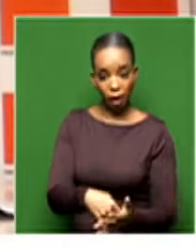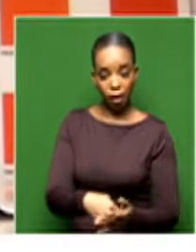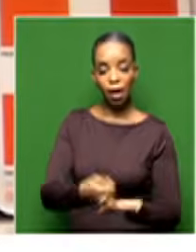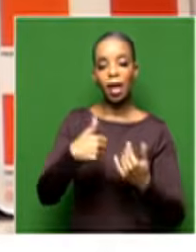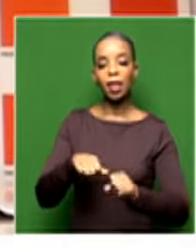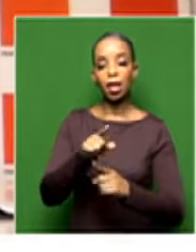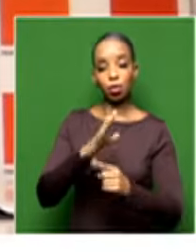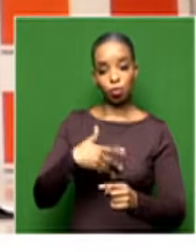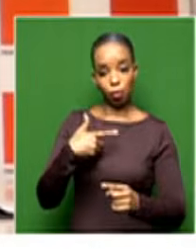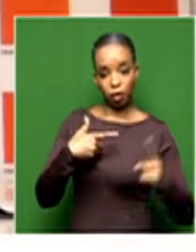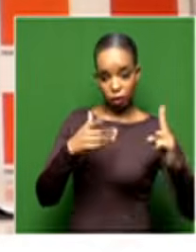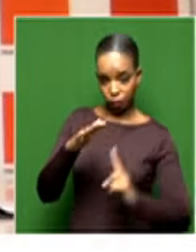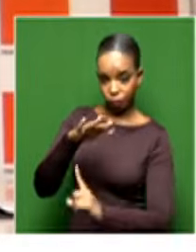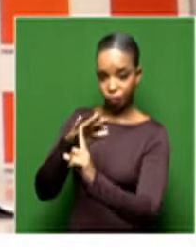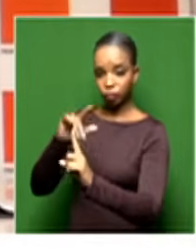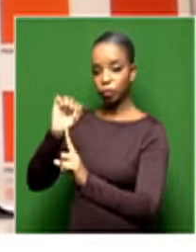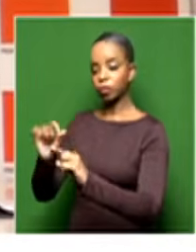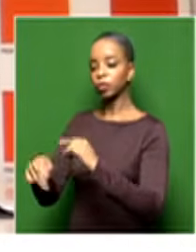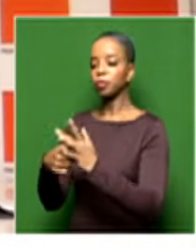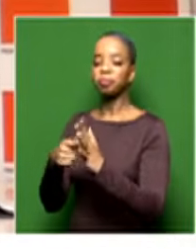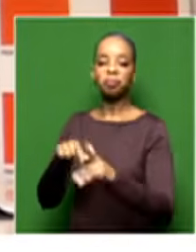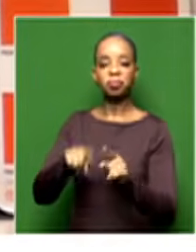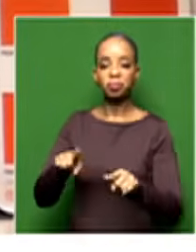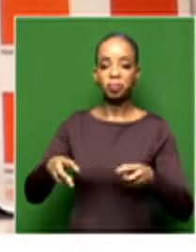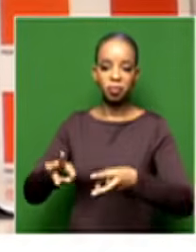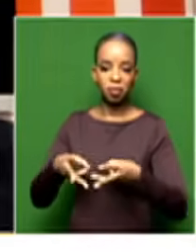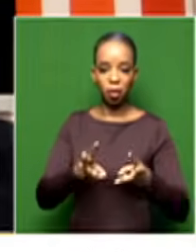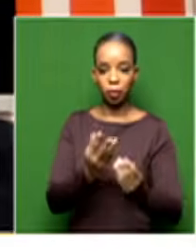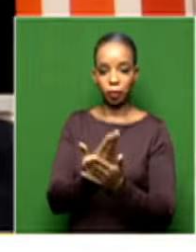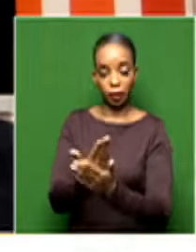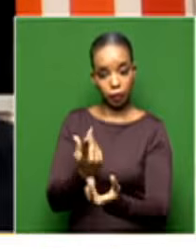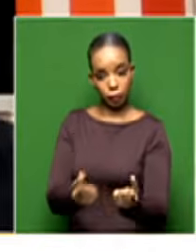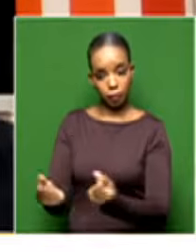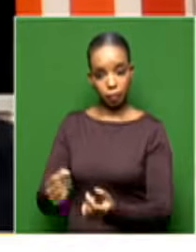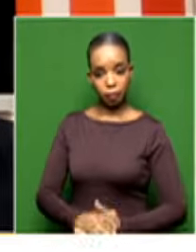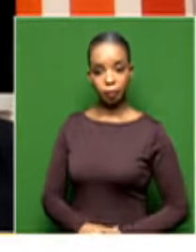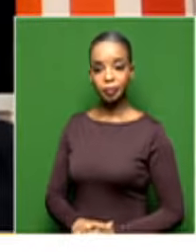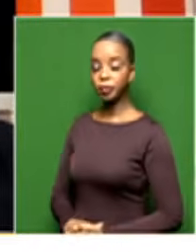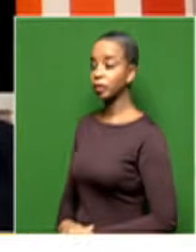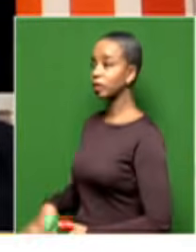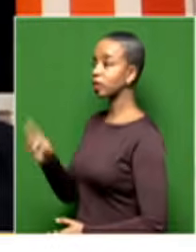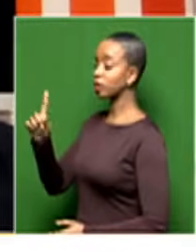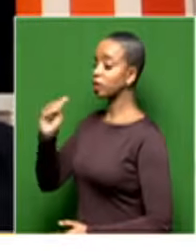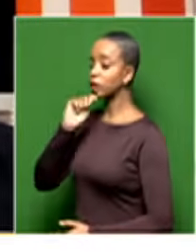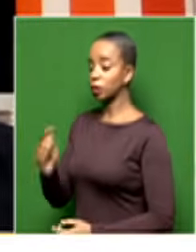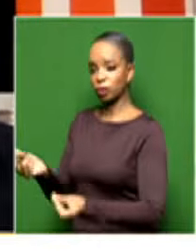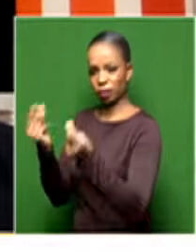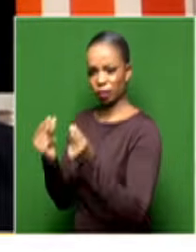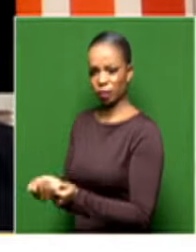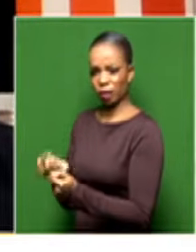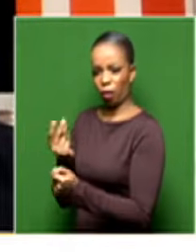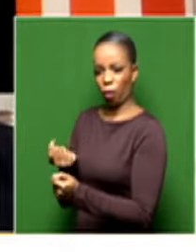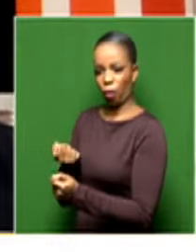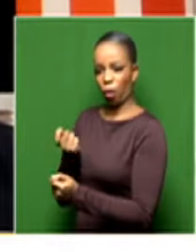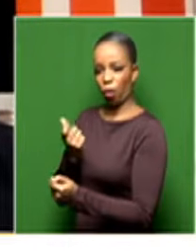with your brands in different and engaging ways. Yeah. And there's been an almost immediate shift from the traditional